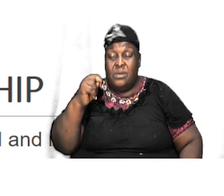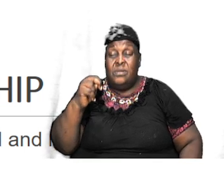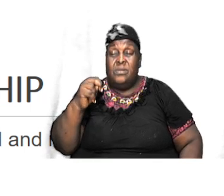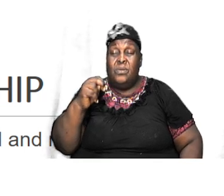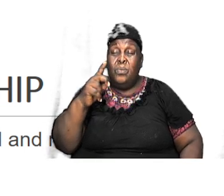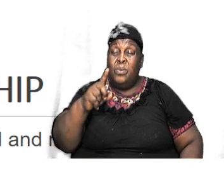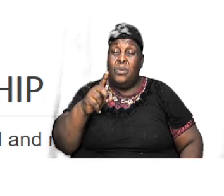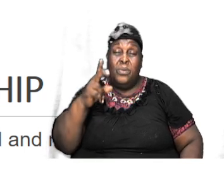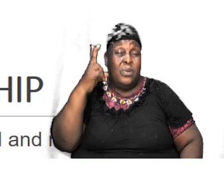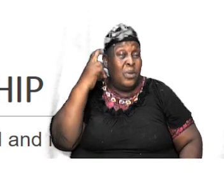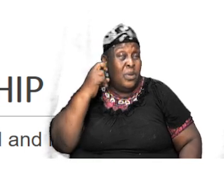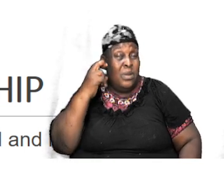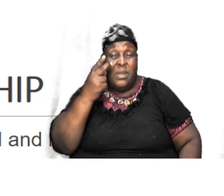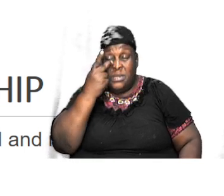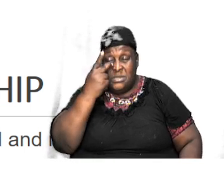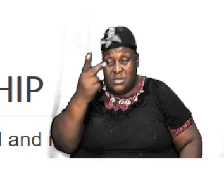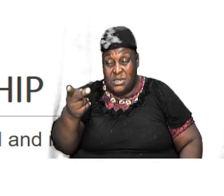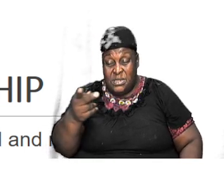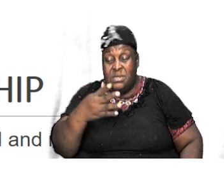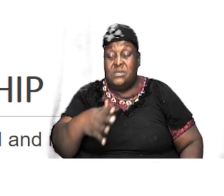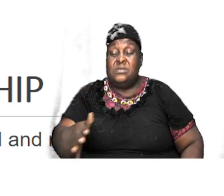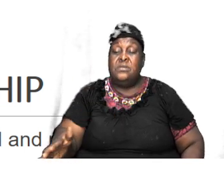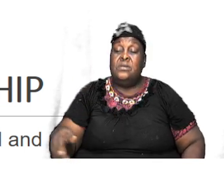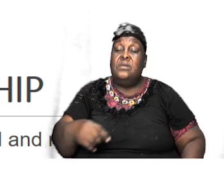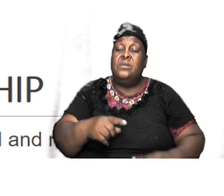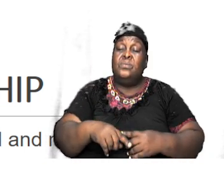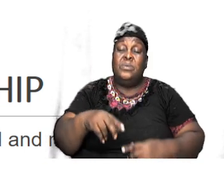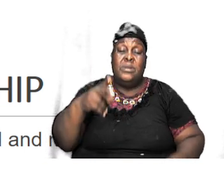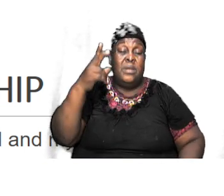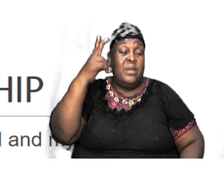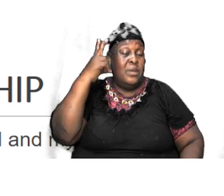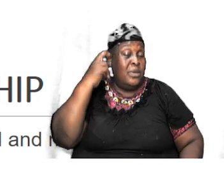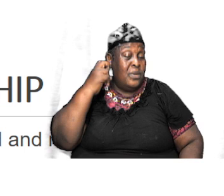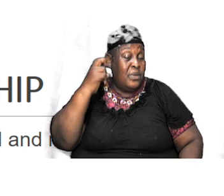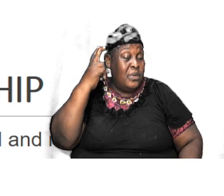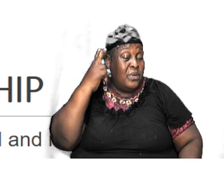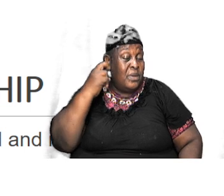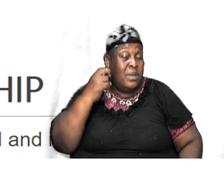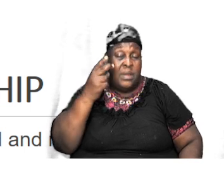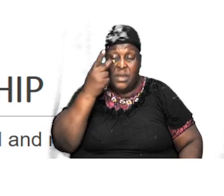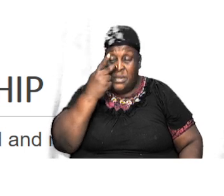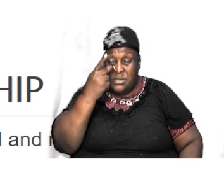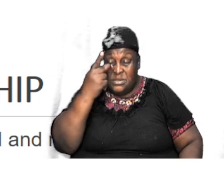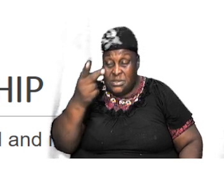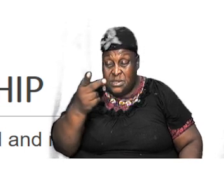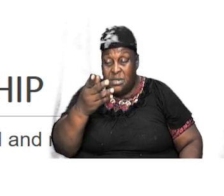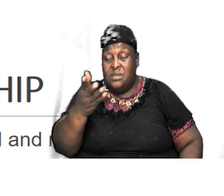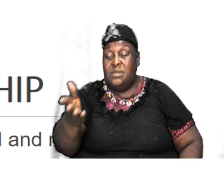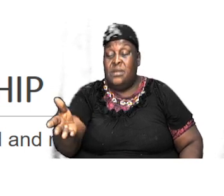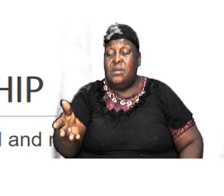heard and saw these things. And when I heard and had seen them,